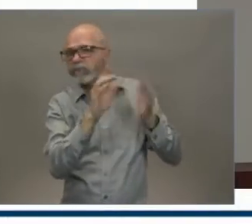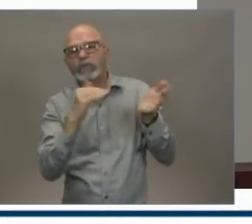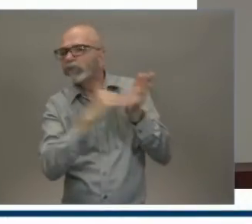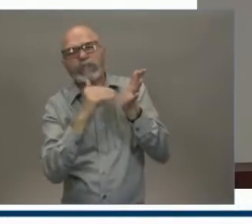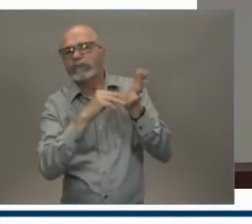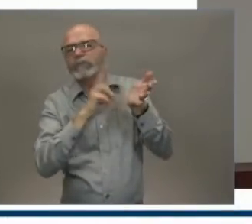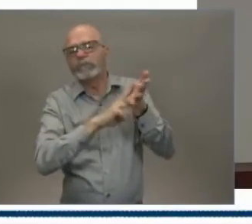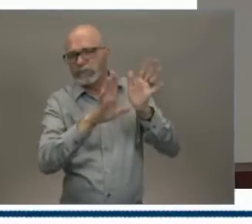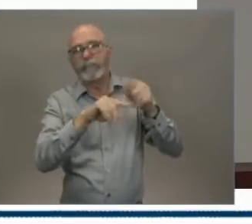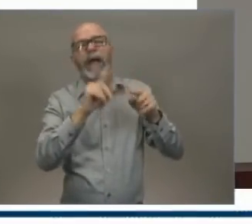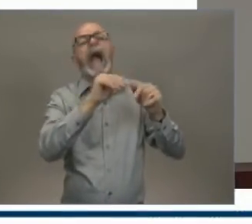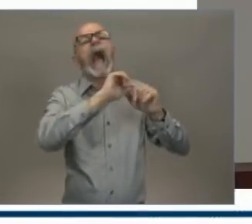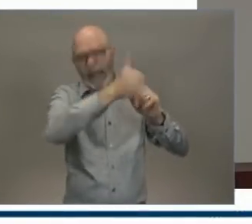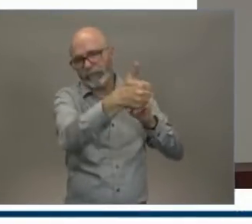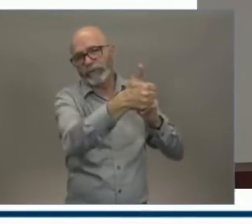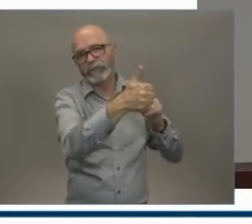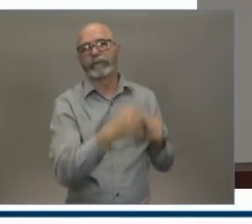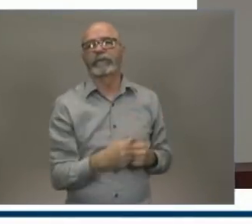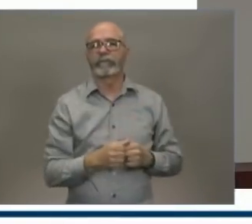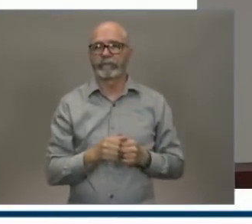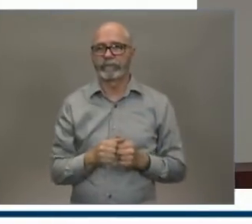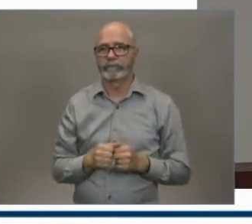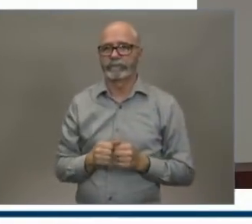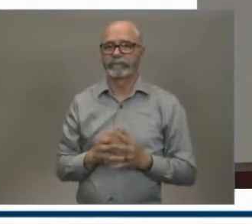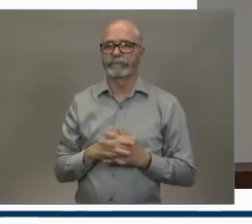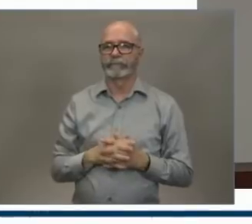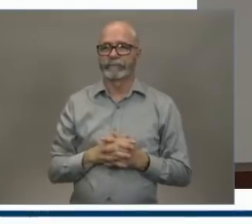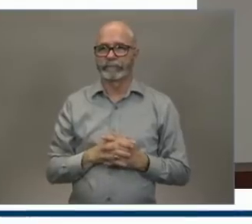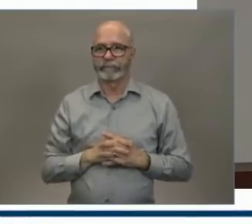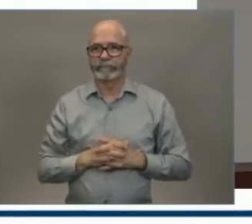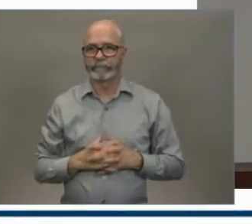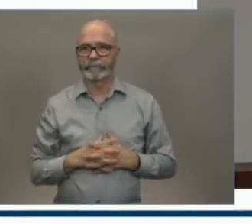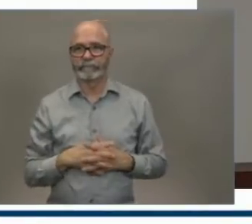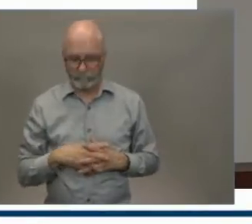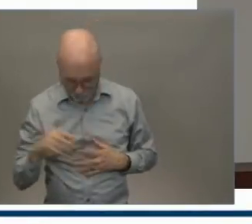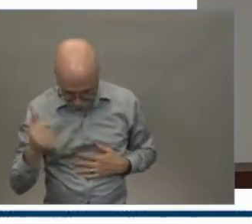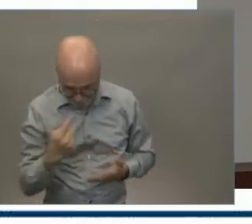Before moving away from vaccines, last Tuesday we said that